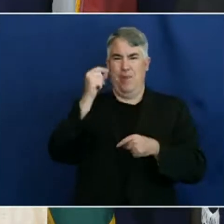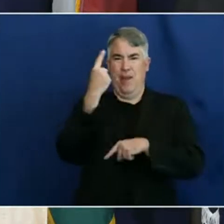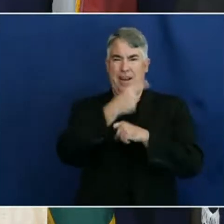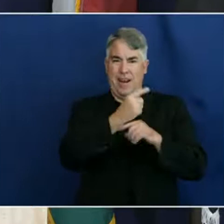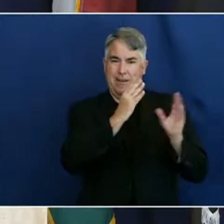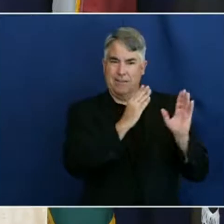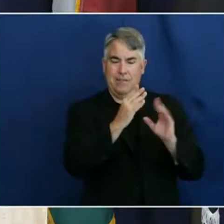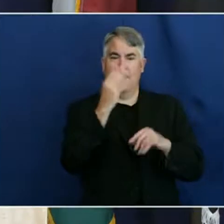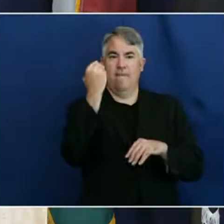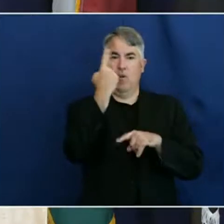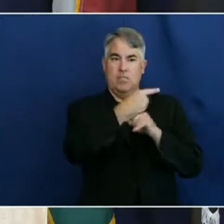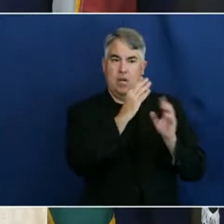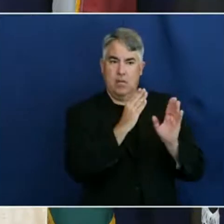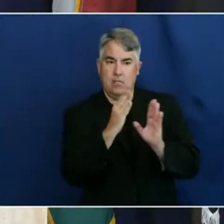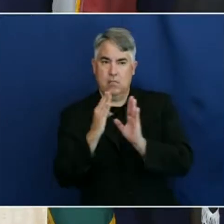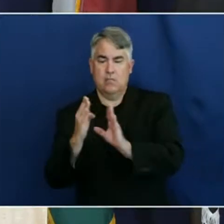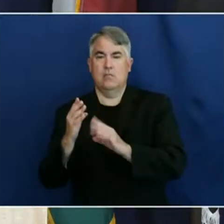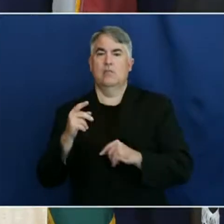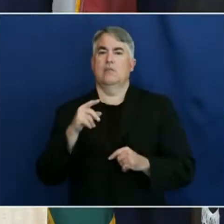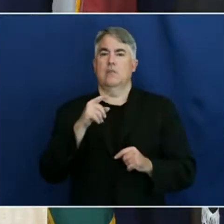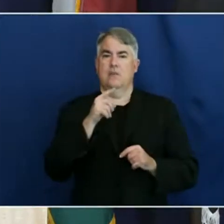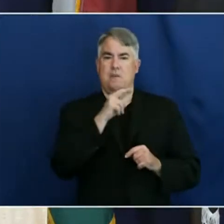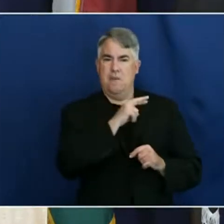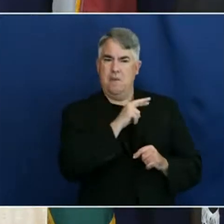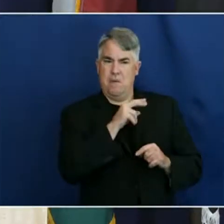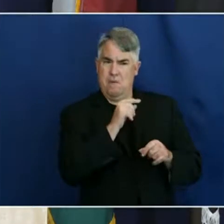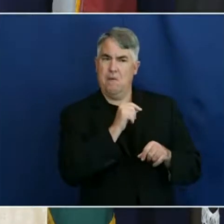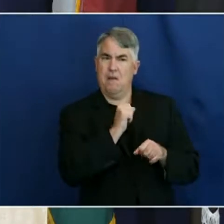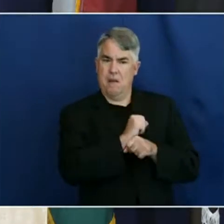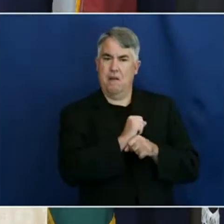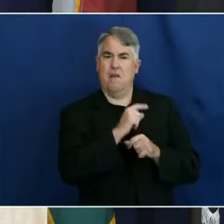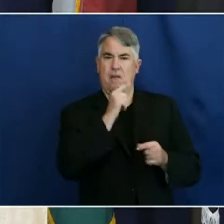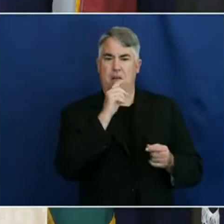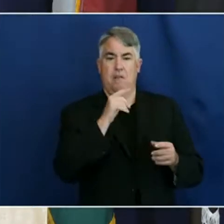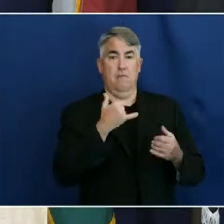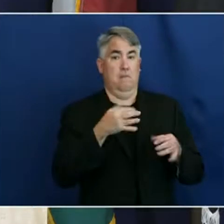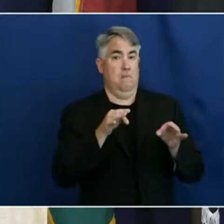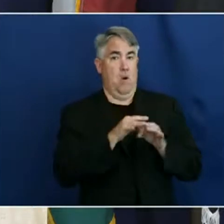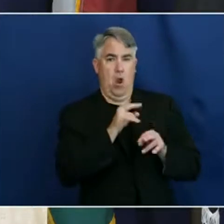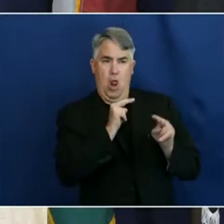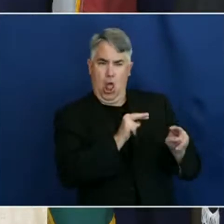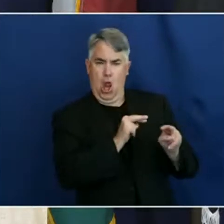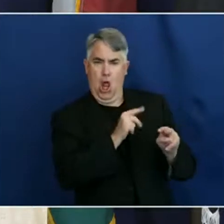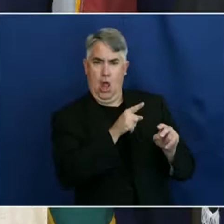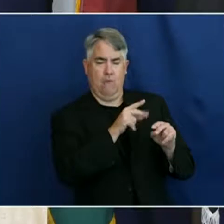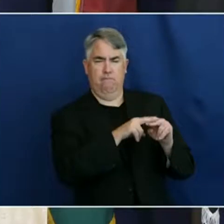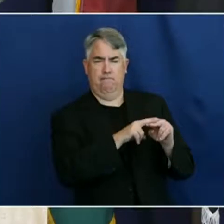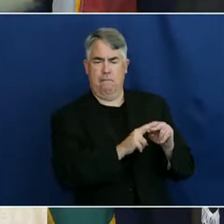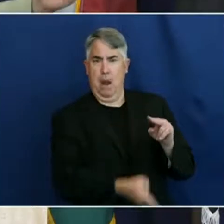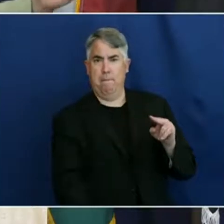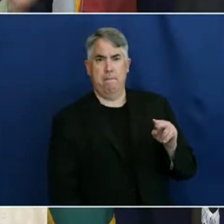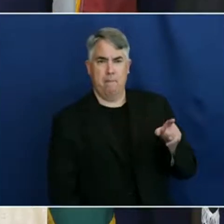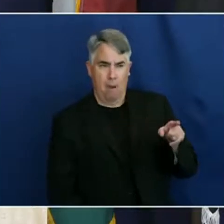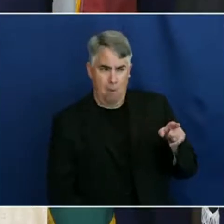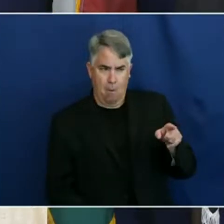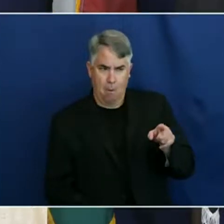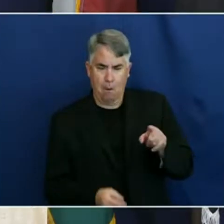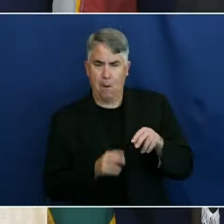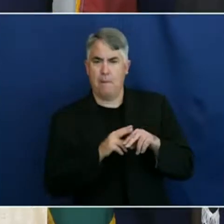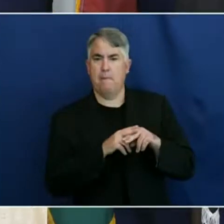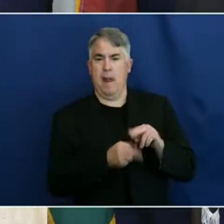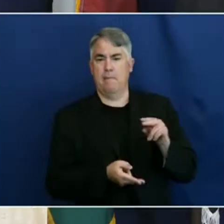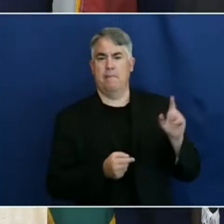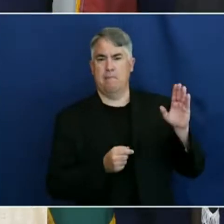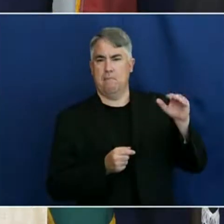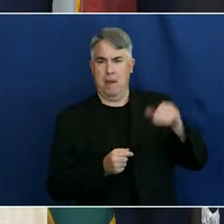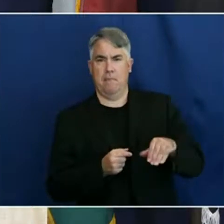days, that there has been a significant decrease. Is not as steep as it was 30 days ago,